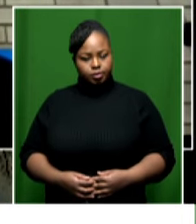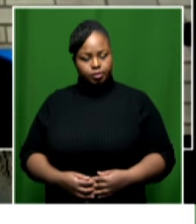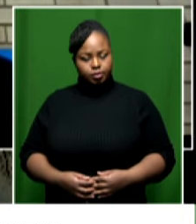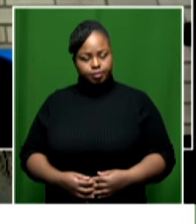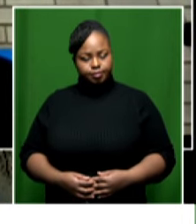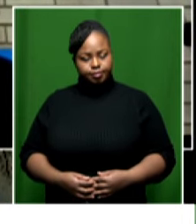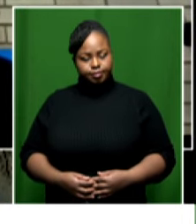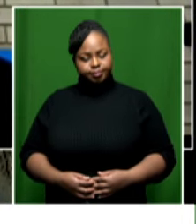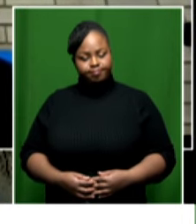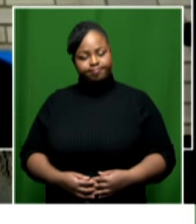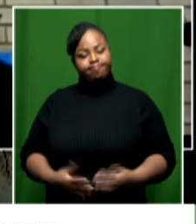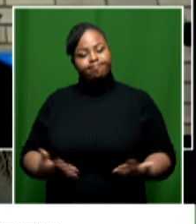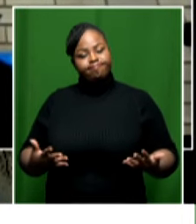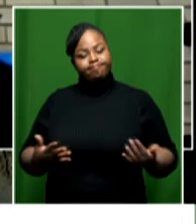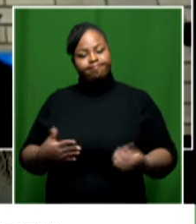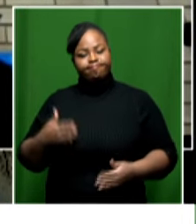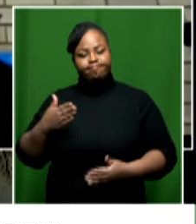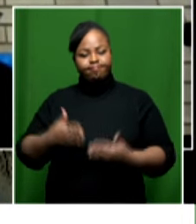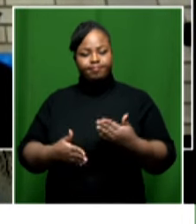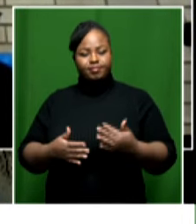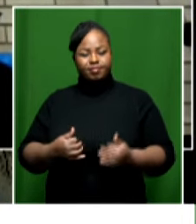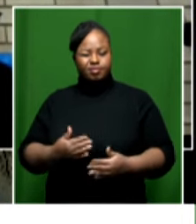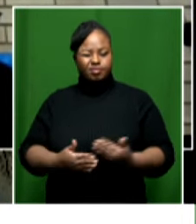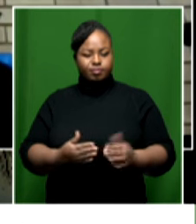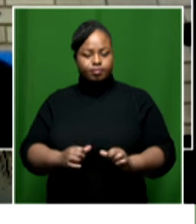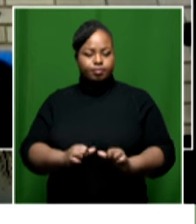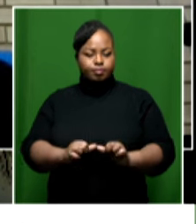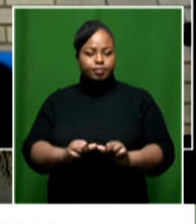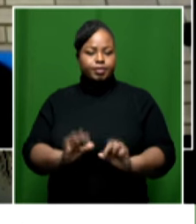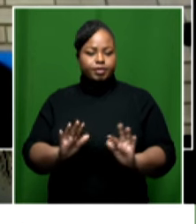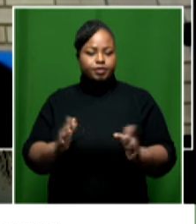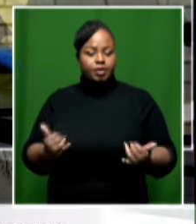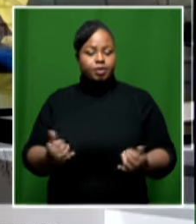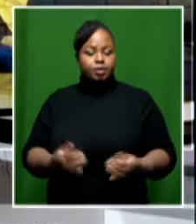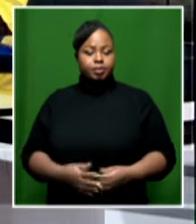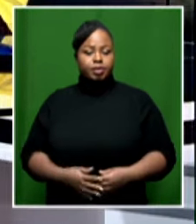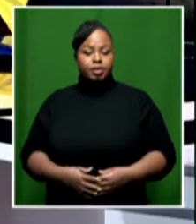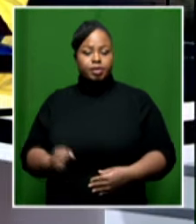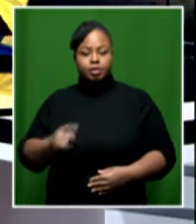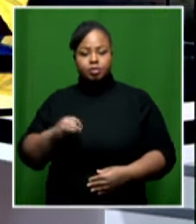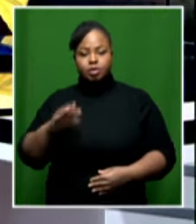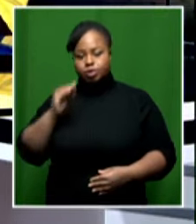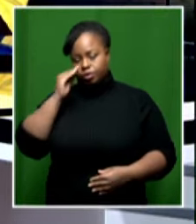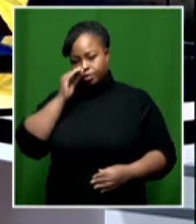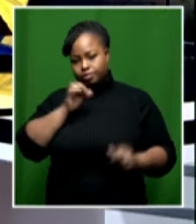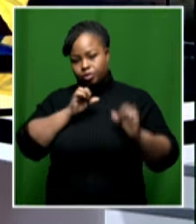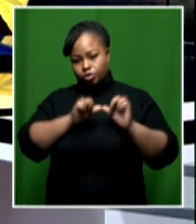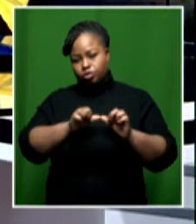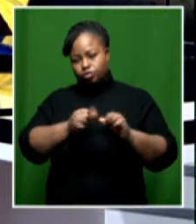Well, unfortunately, we have to cut out of those proceedings. That's where we're going to leave it. But of course, SABC News will continue to bring you that judgment.